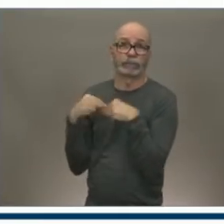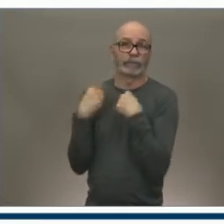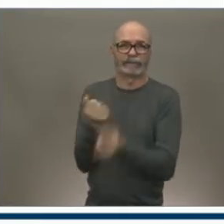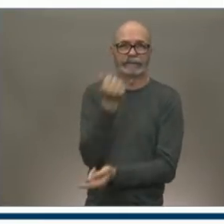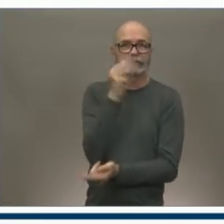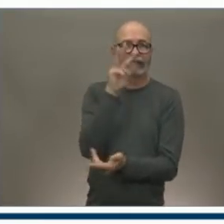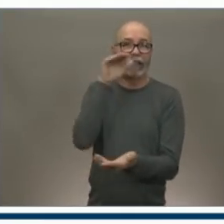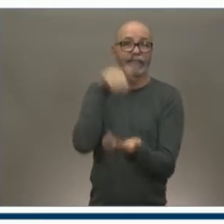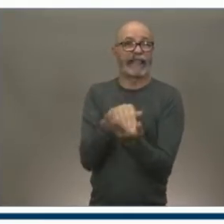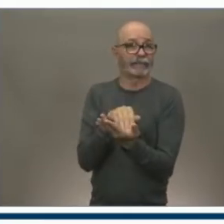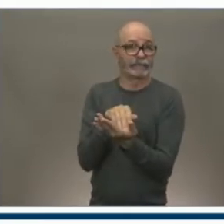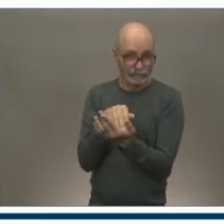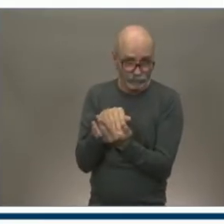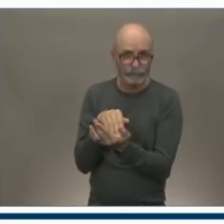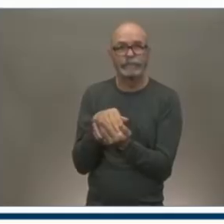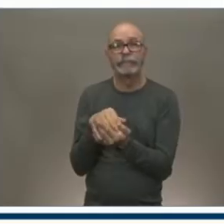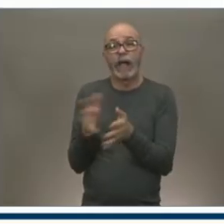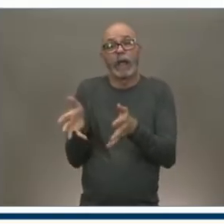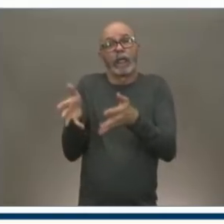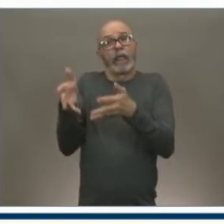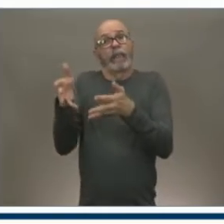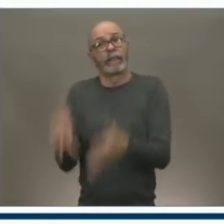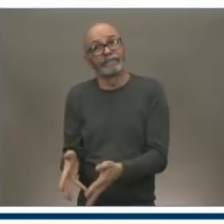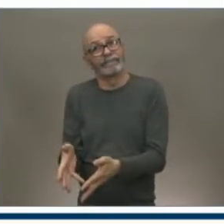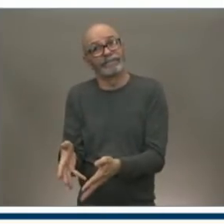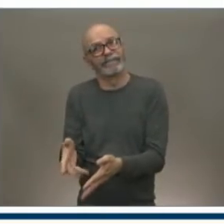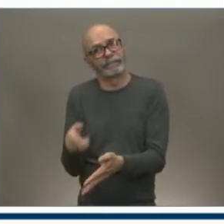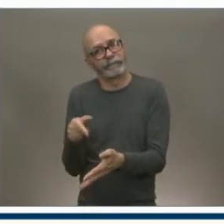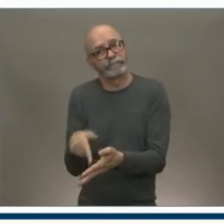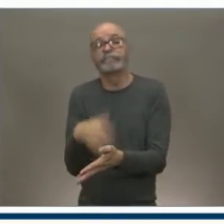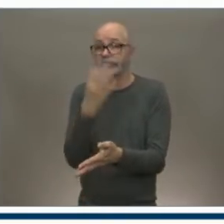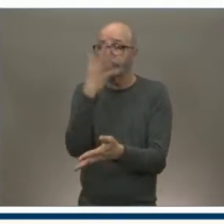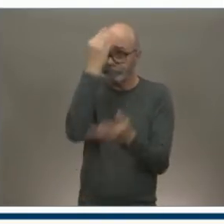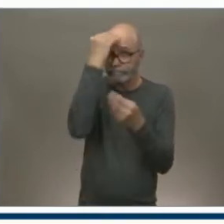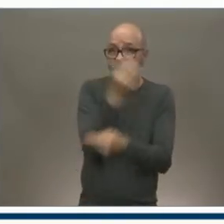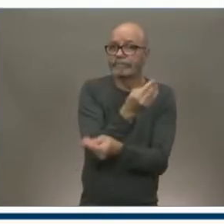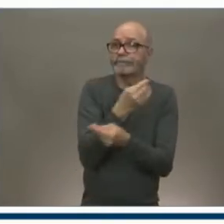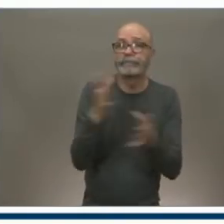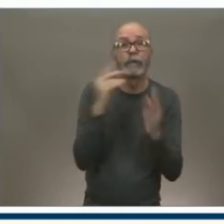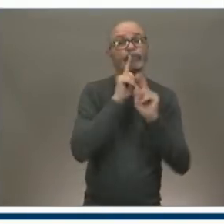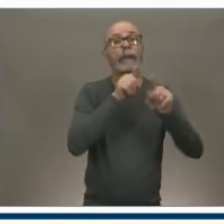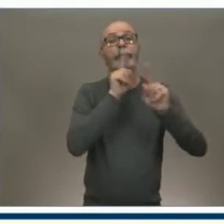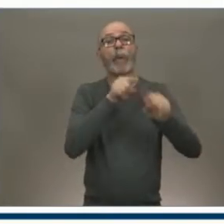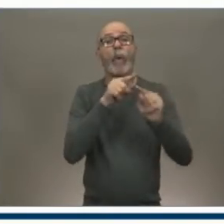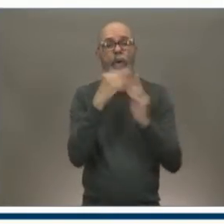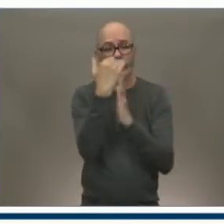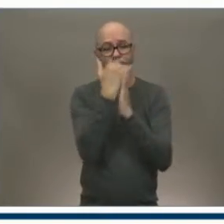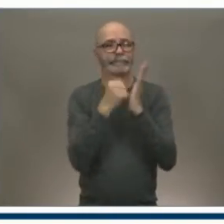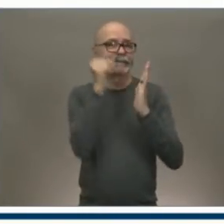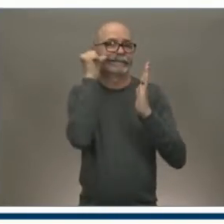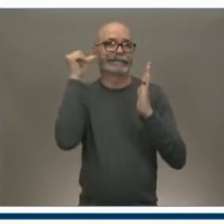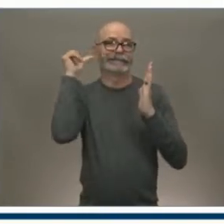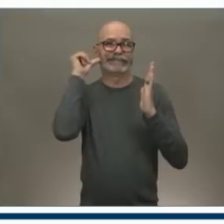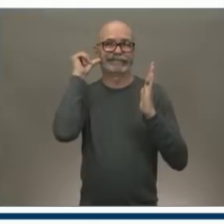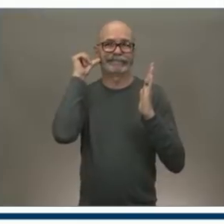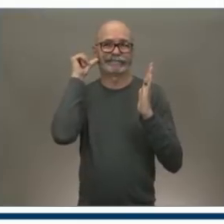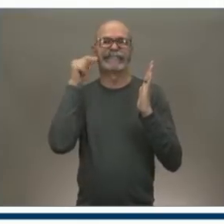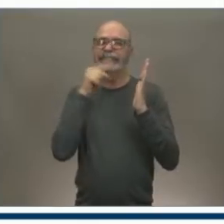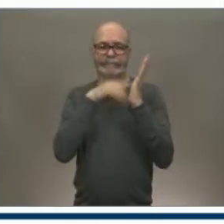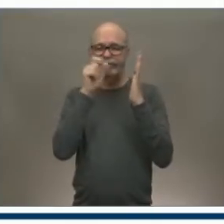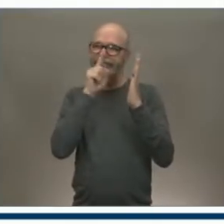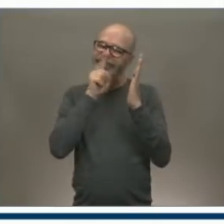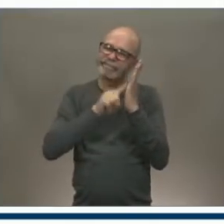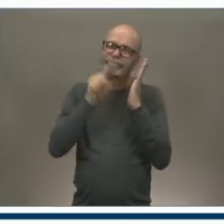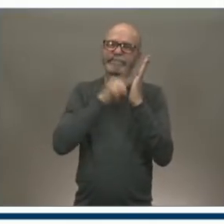vaccine. We did release our detailed vaccine report yesterday. I won't recite those, and I'm going to encourage anybody who is interested in more